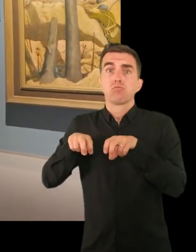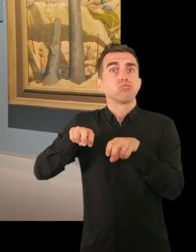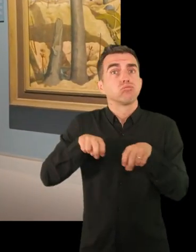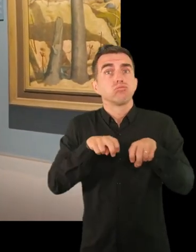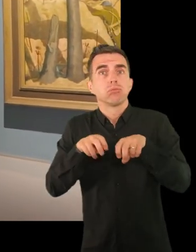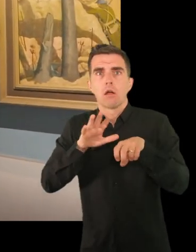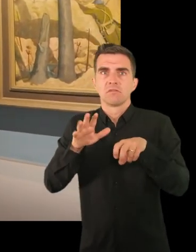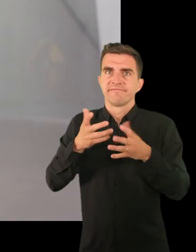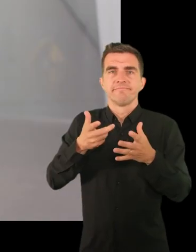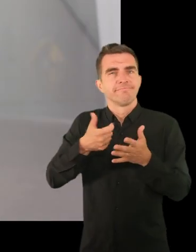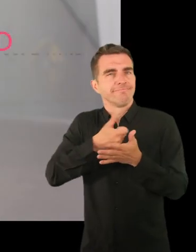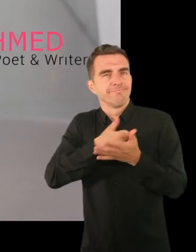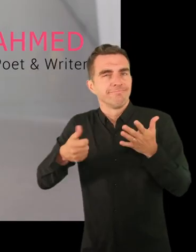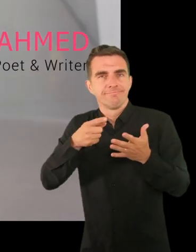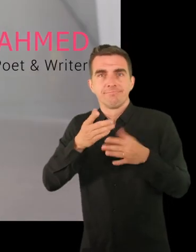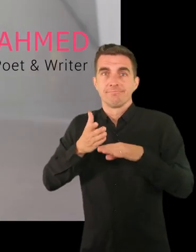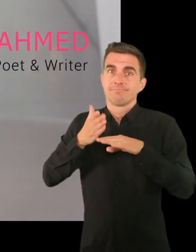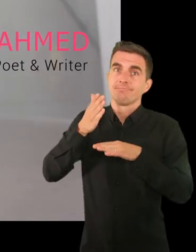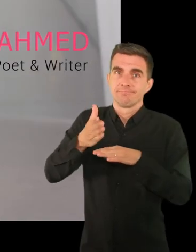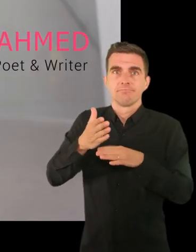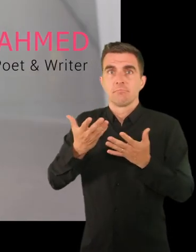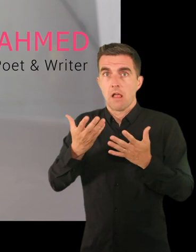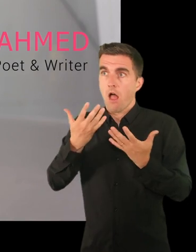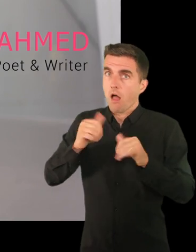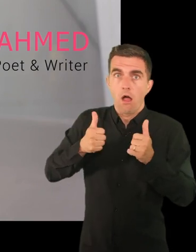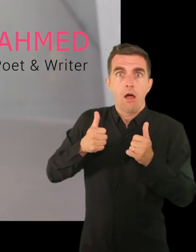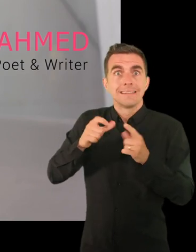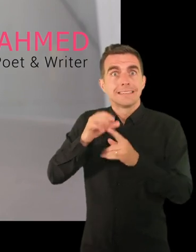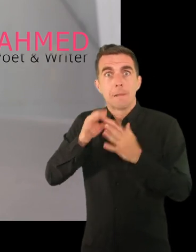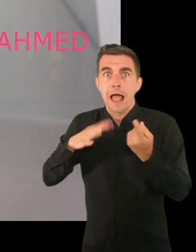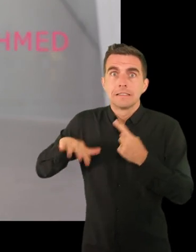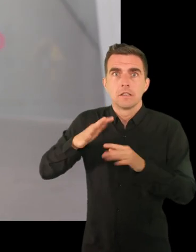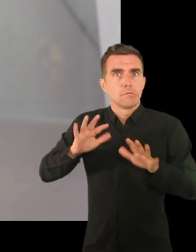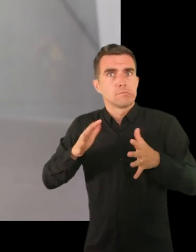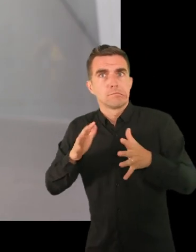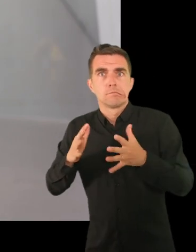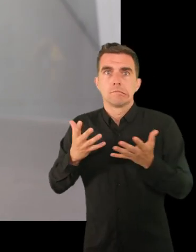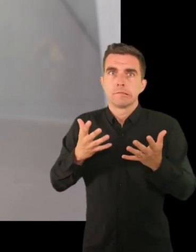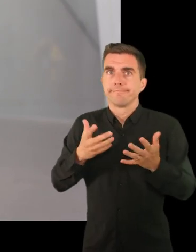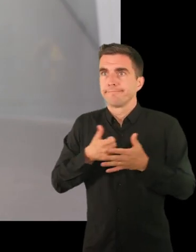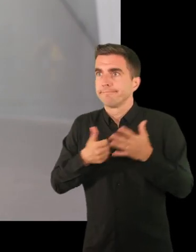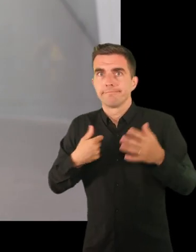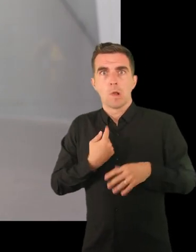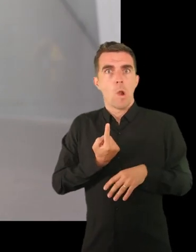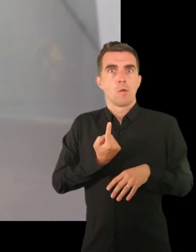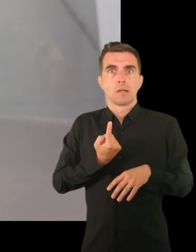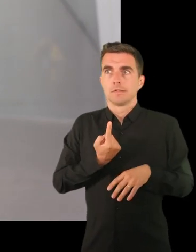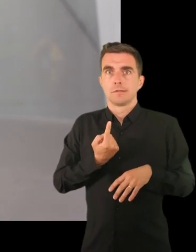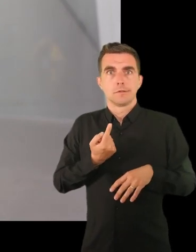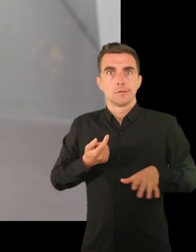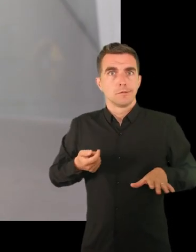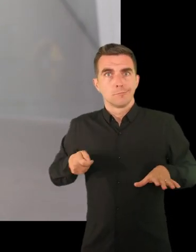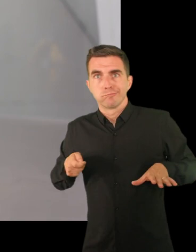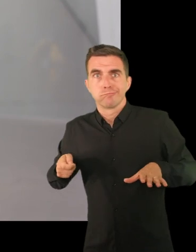it together. You don't often get to be in a disabled friendly place because you're often the